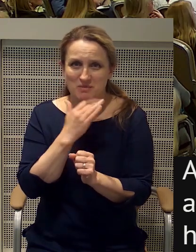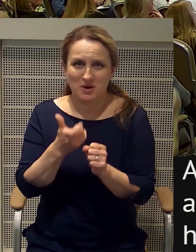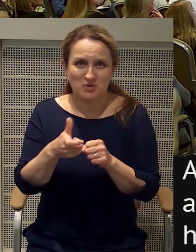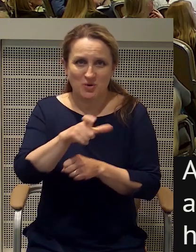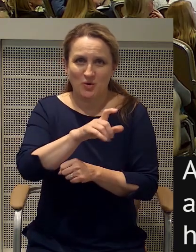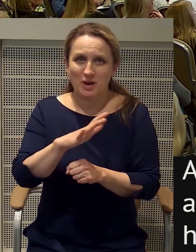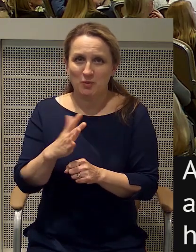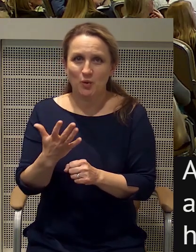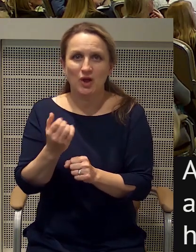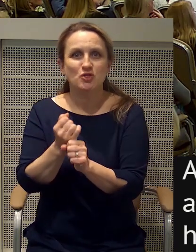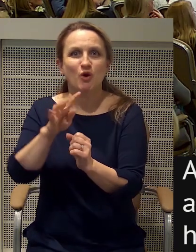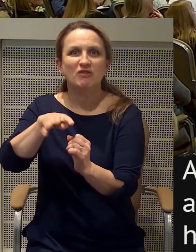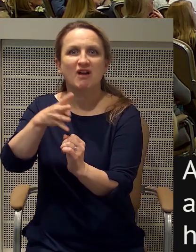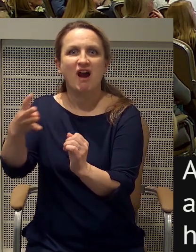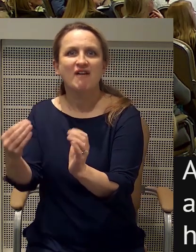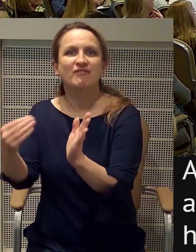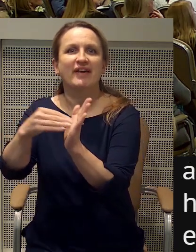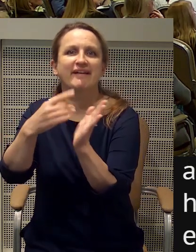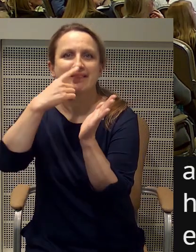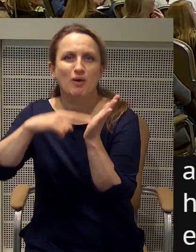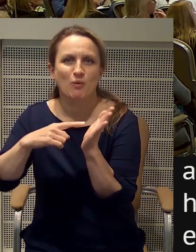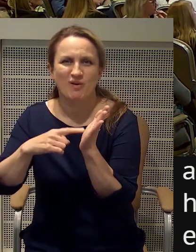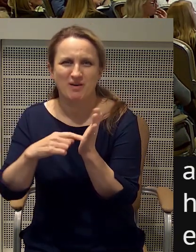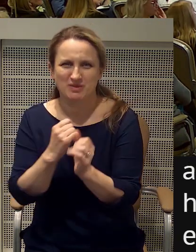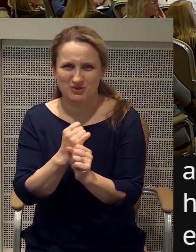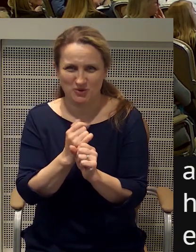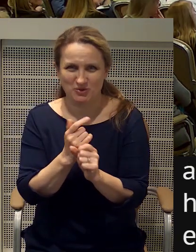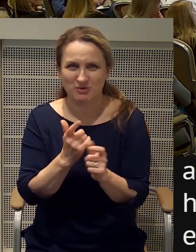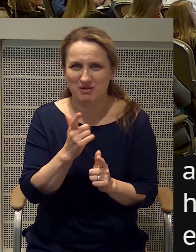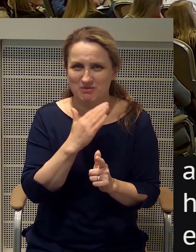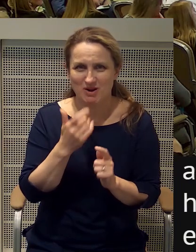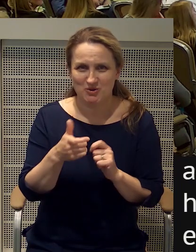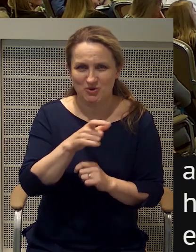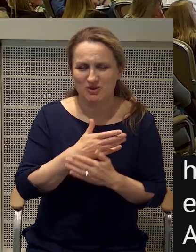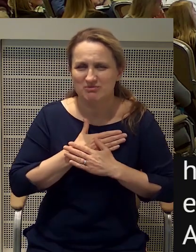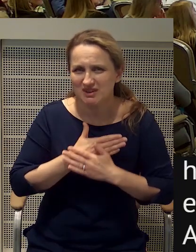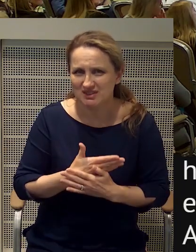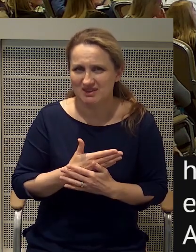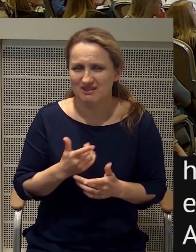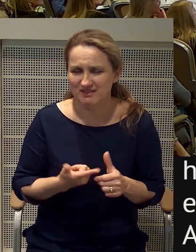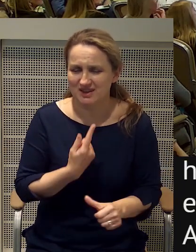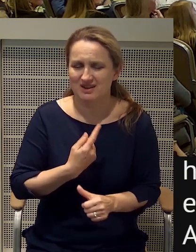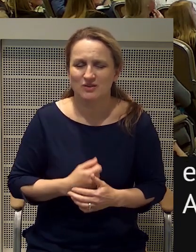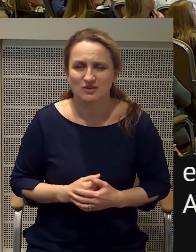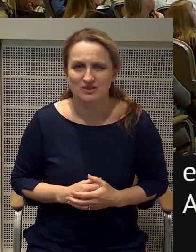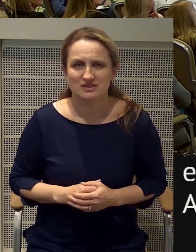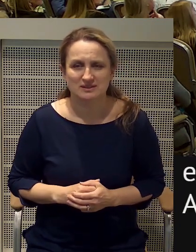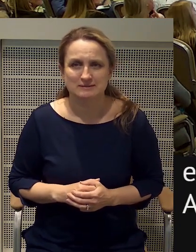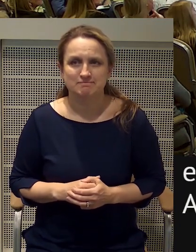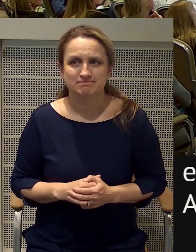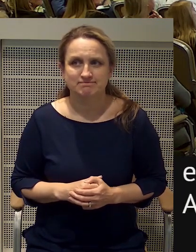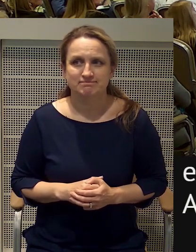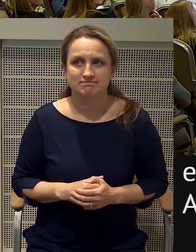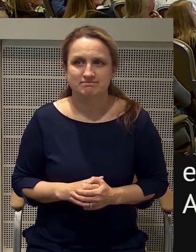Those practitioners that work with rare diseases do a lot of overtime. So